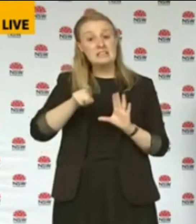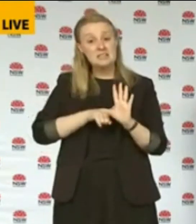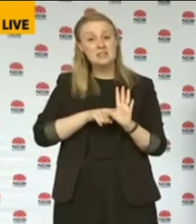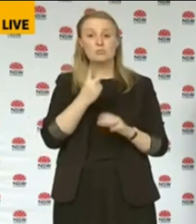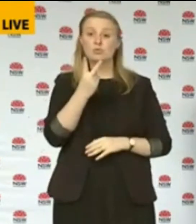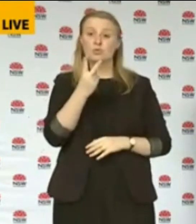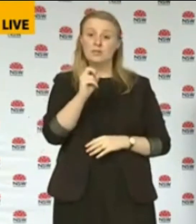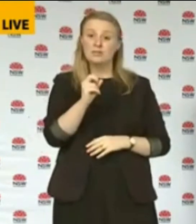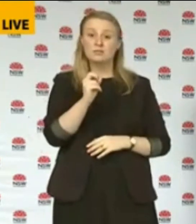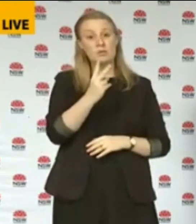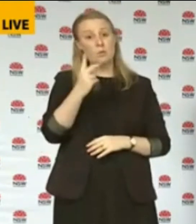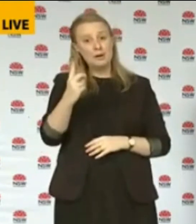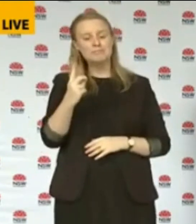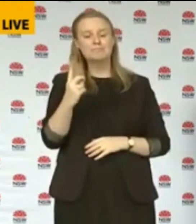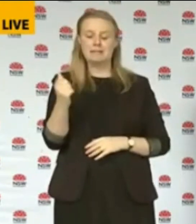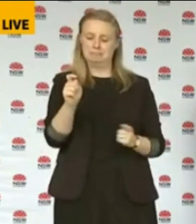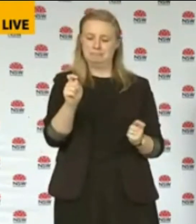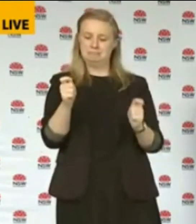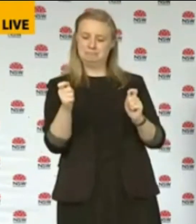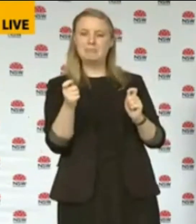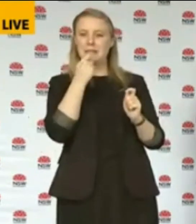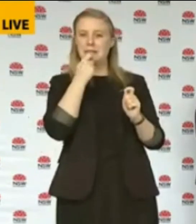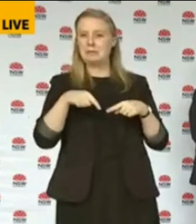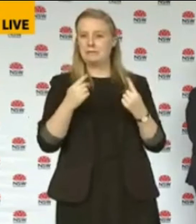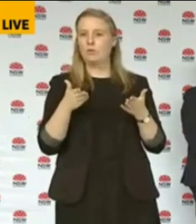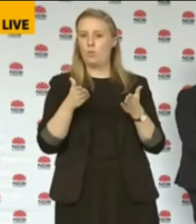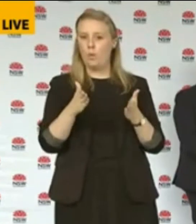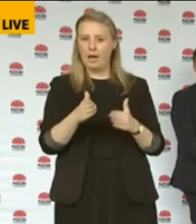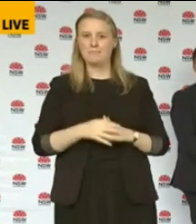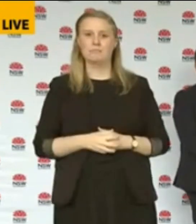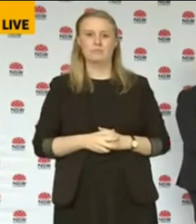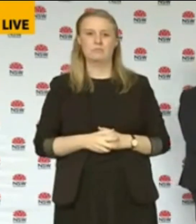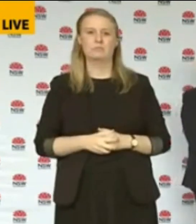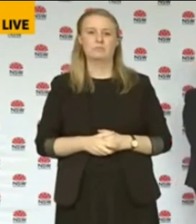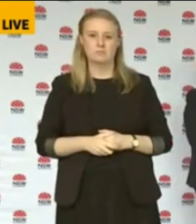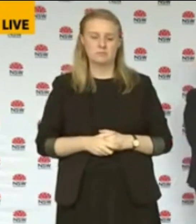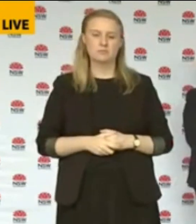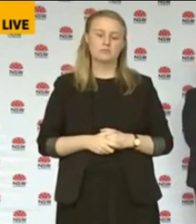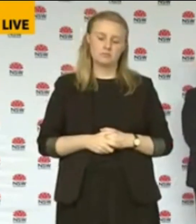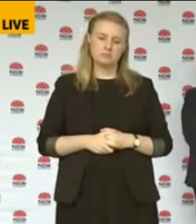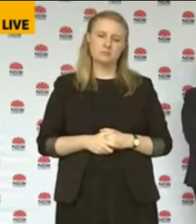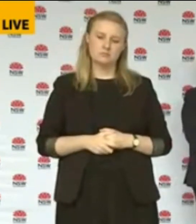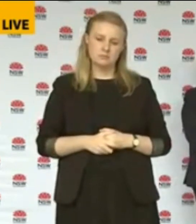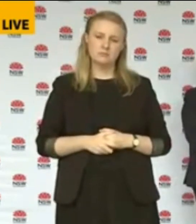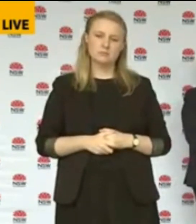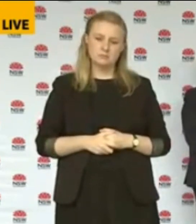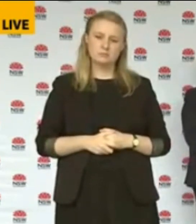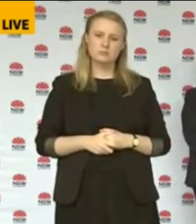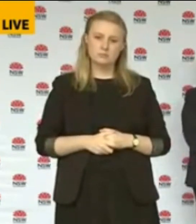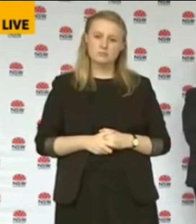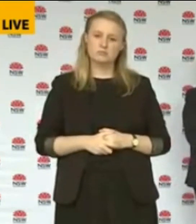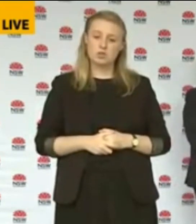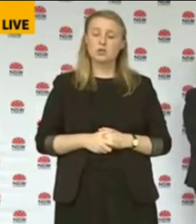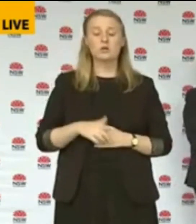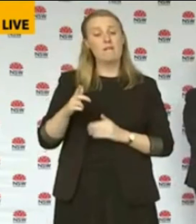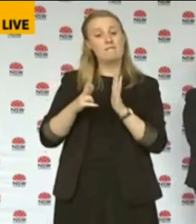differently. And I want to stress that the announcement today off the back of the Victorian